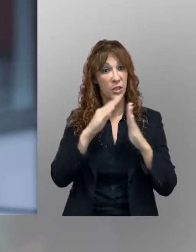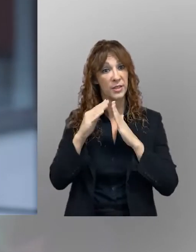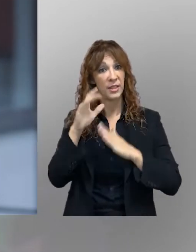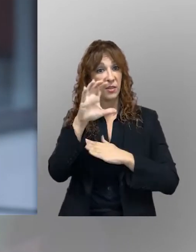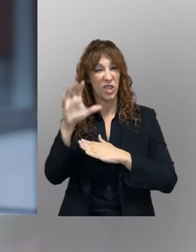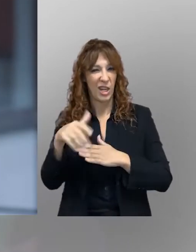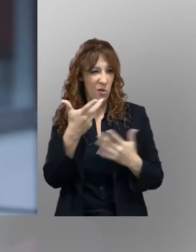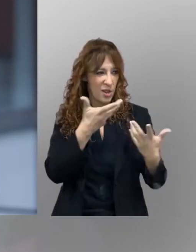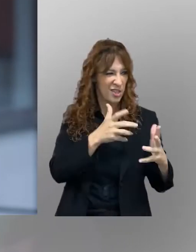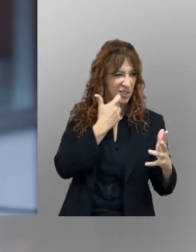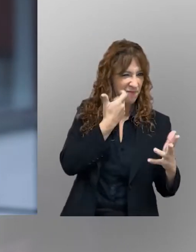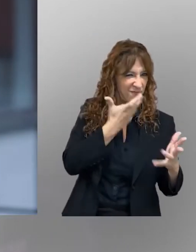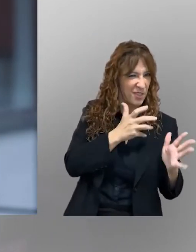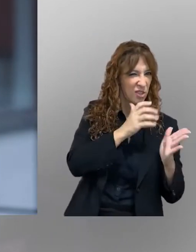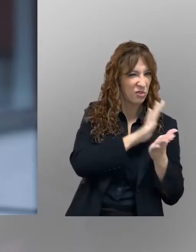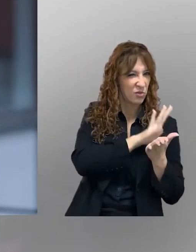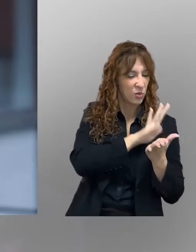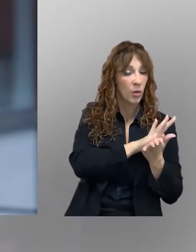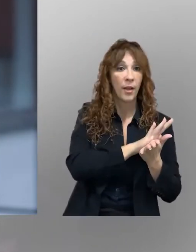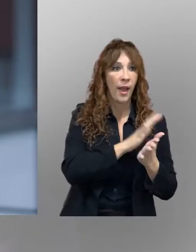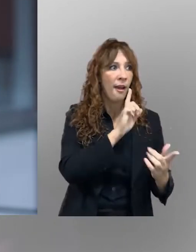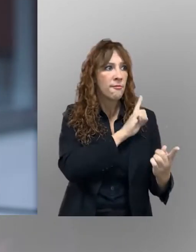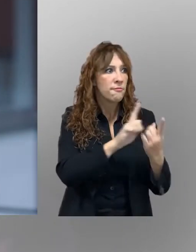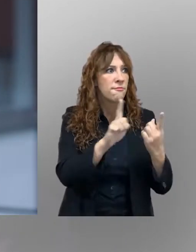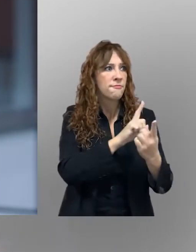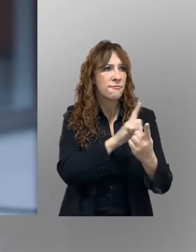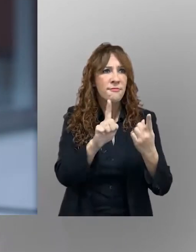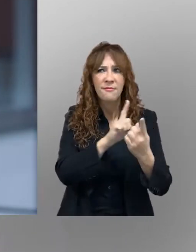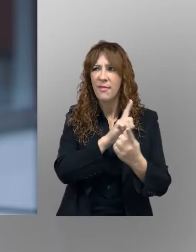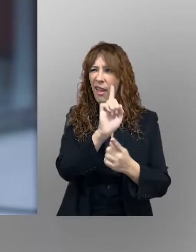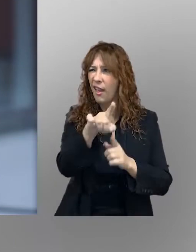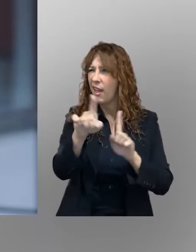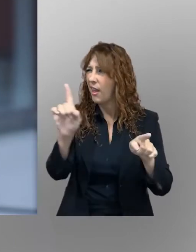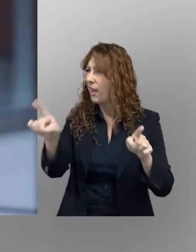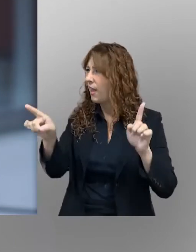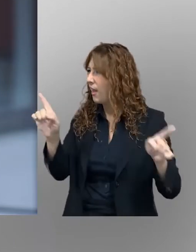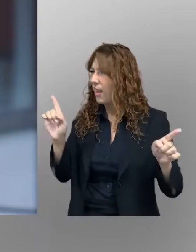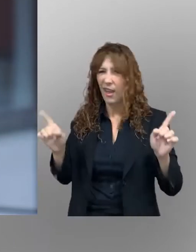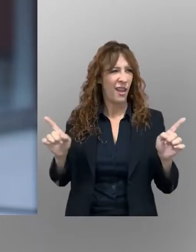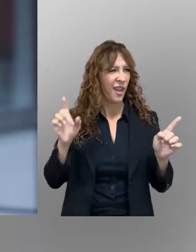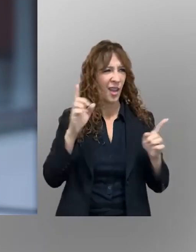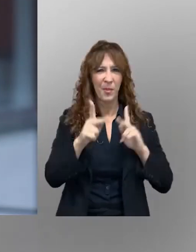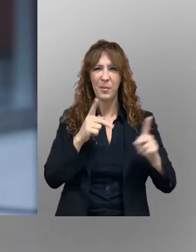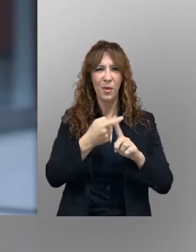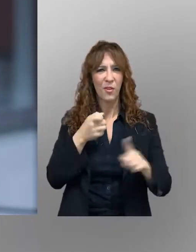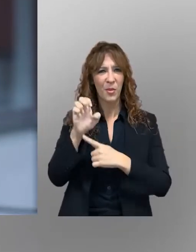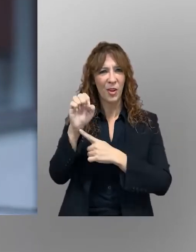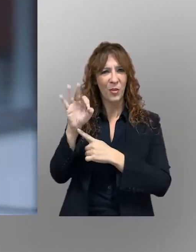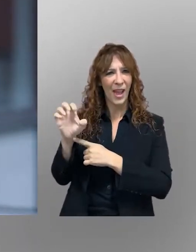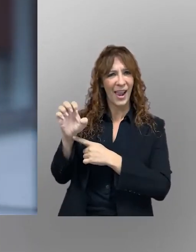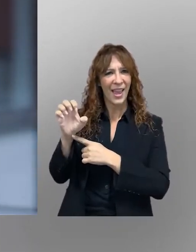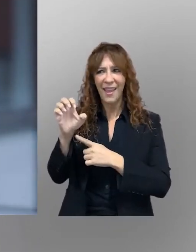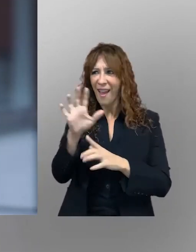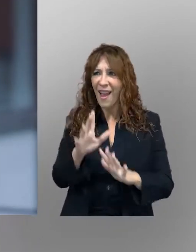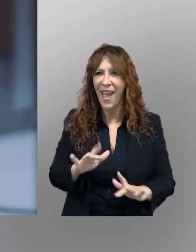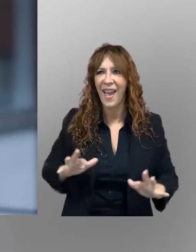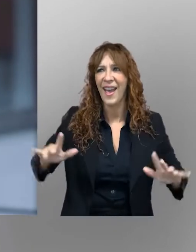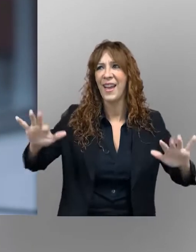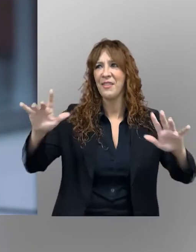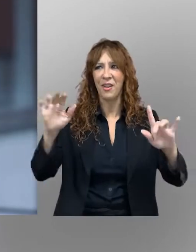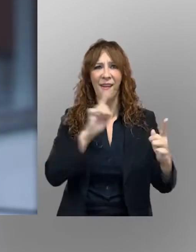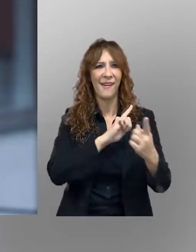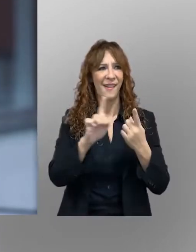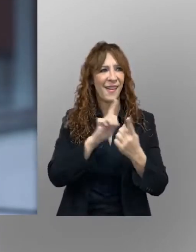city of Chicago right out of law school, I was meeting plenty of people from Equip for Equality at every meeting. They